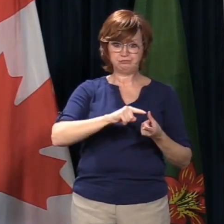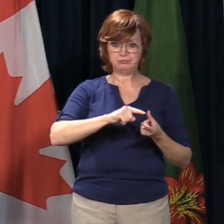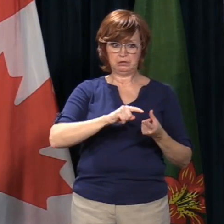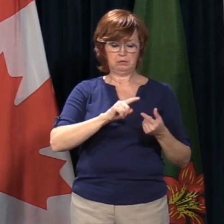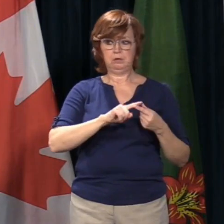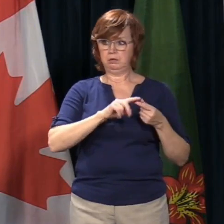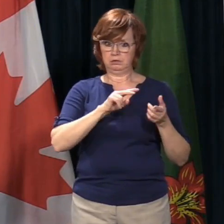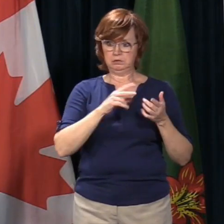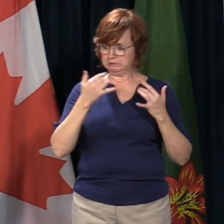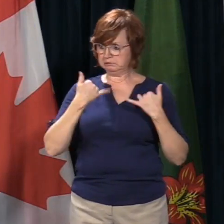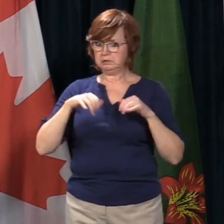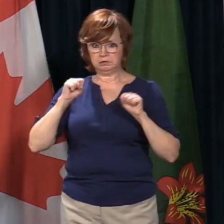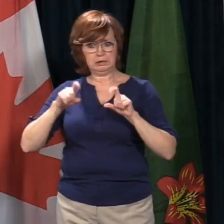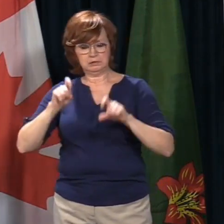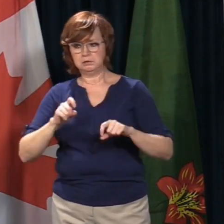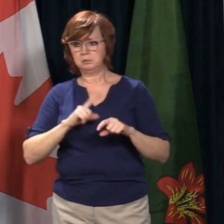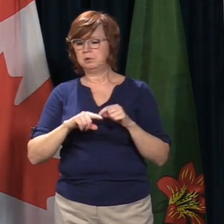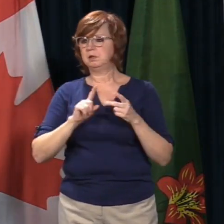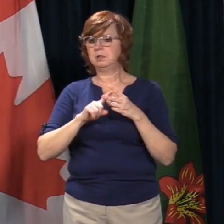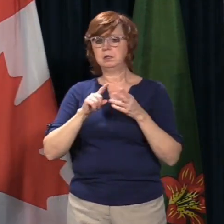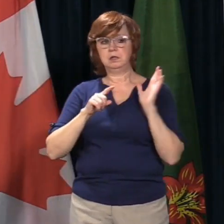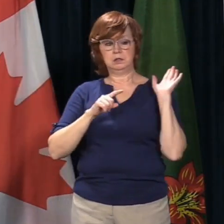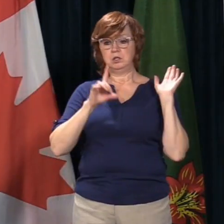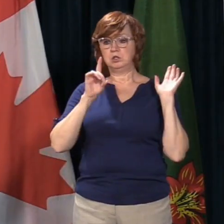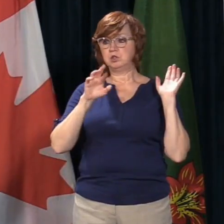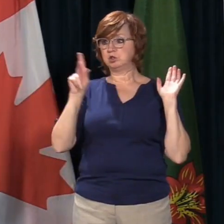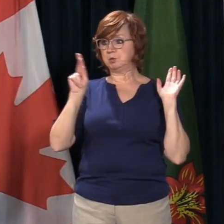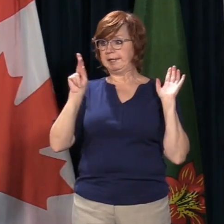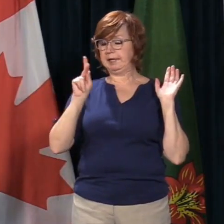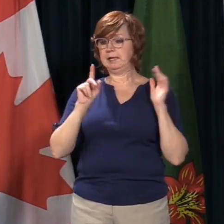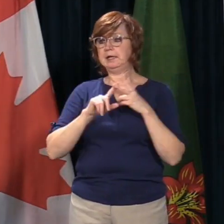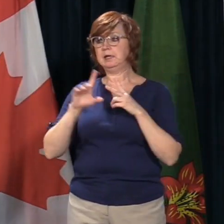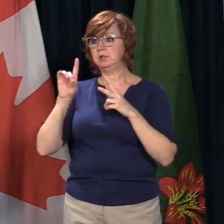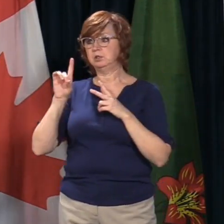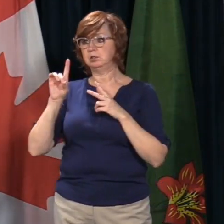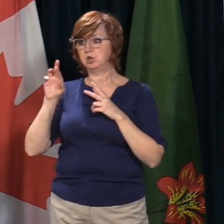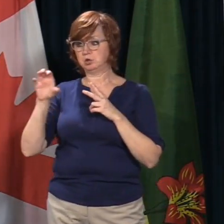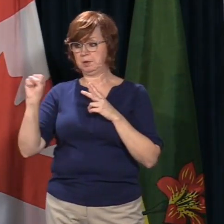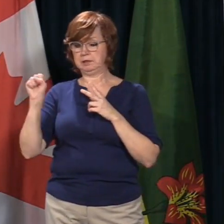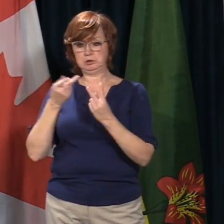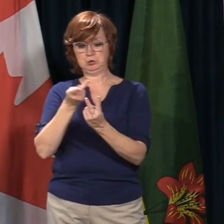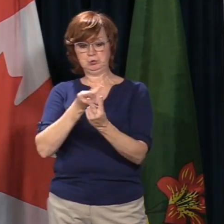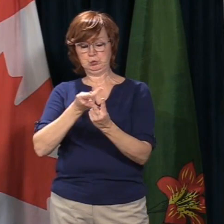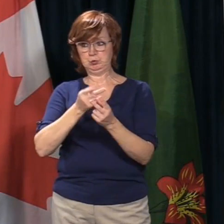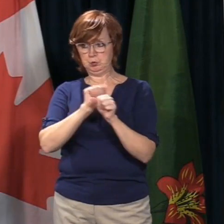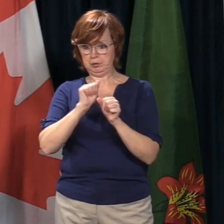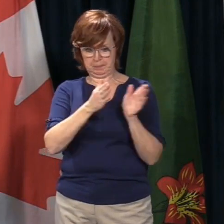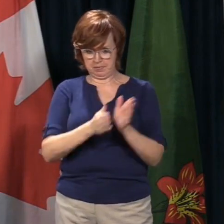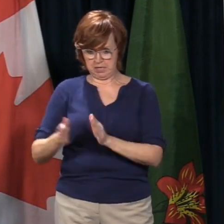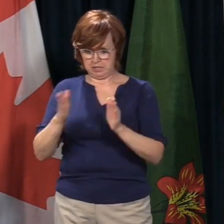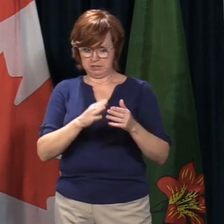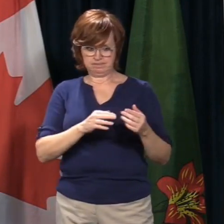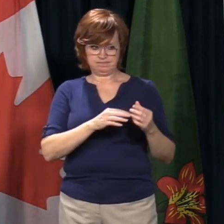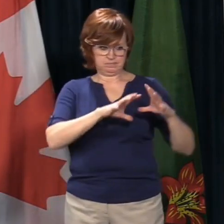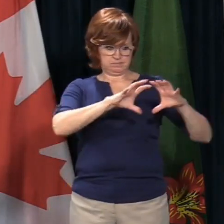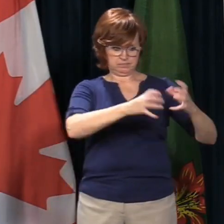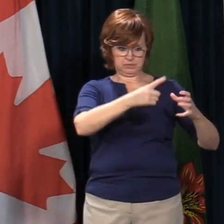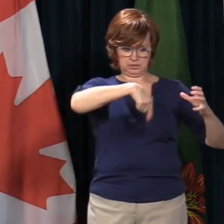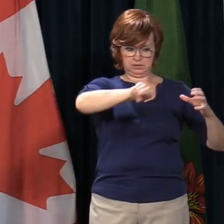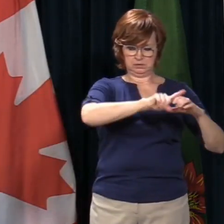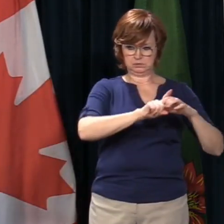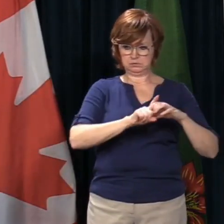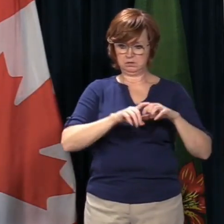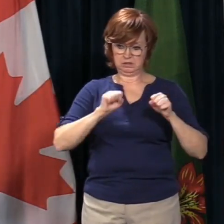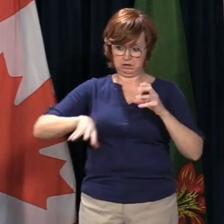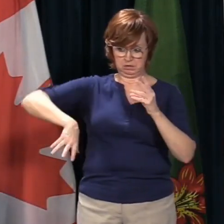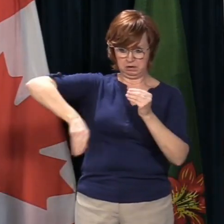is work being done by Dr. Kryzanowski and Dr. Shahab on a strategy to increase testing that goes beyond the